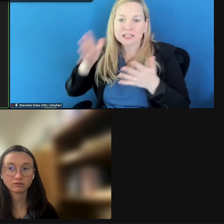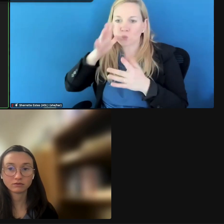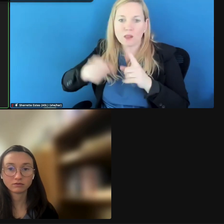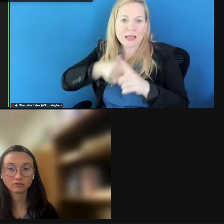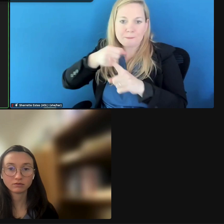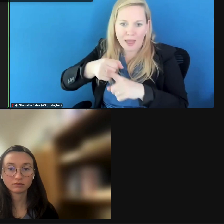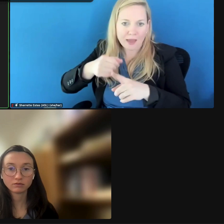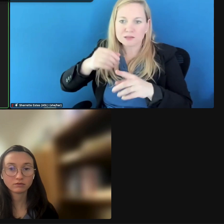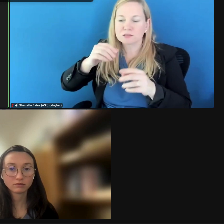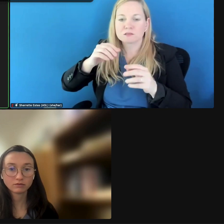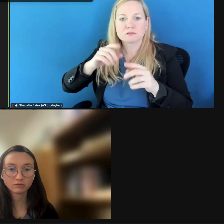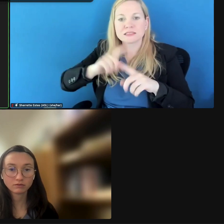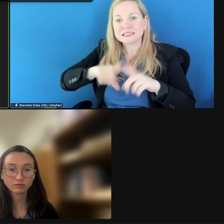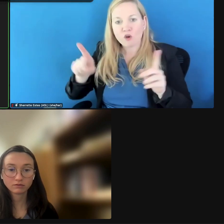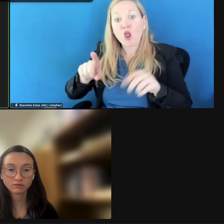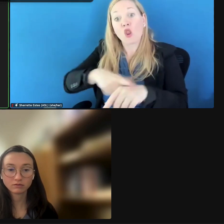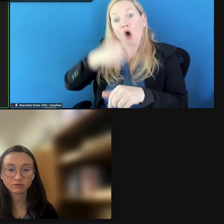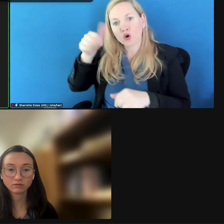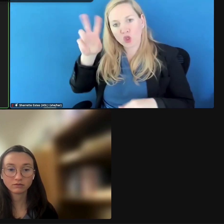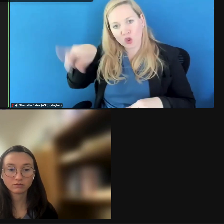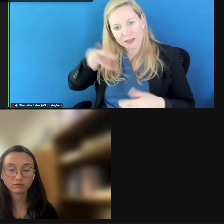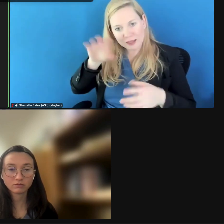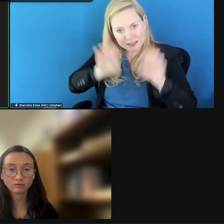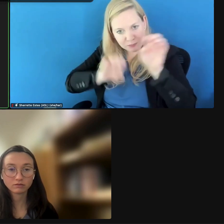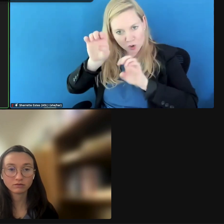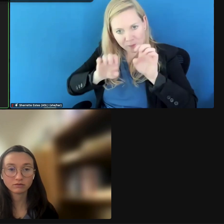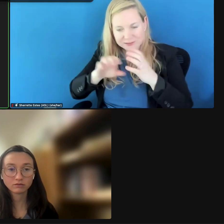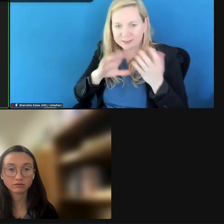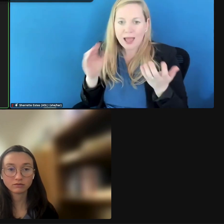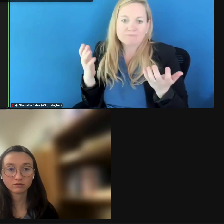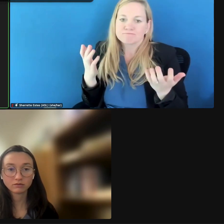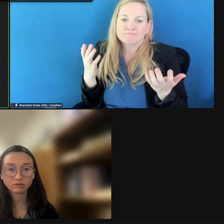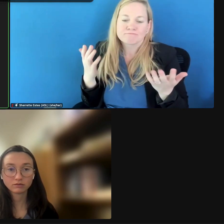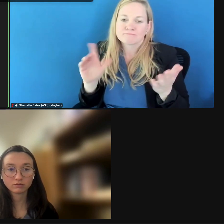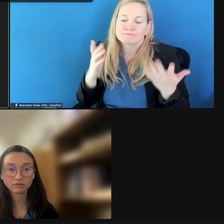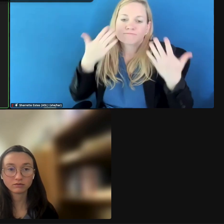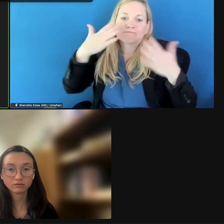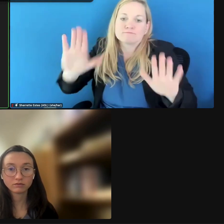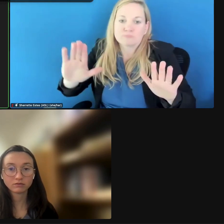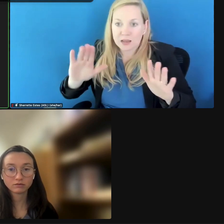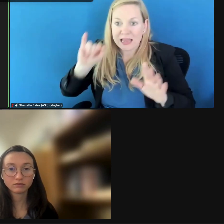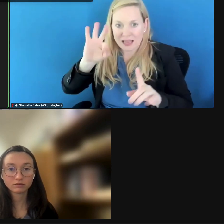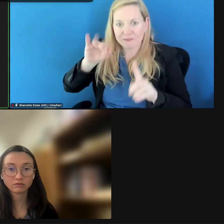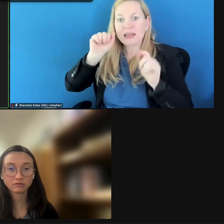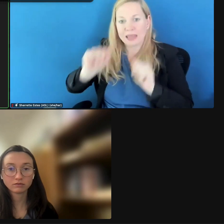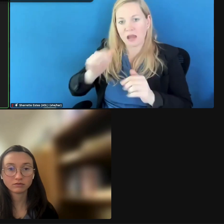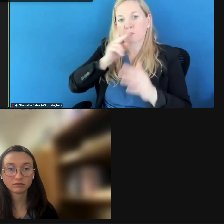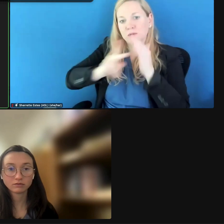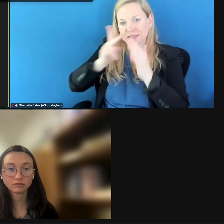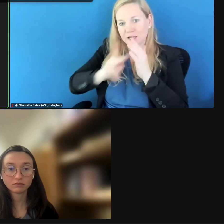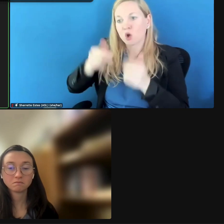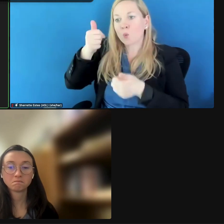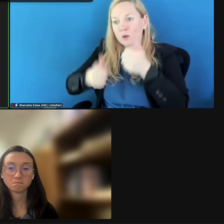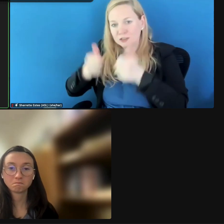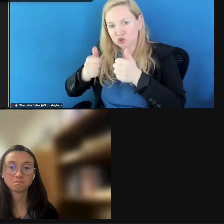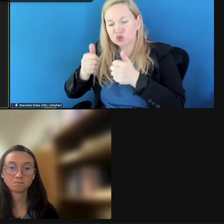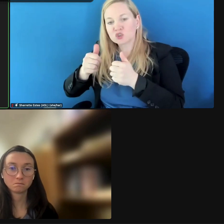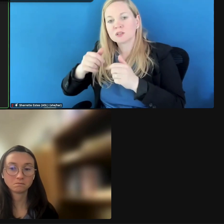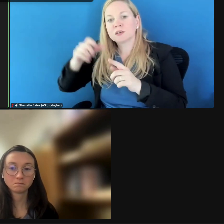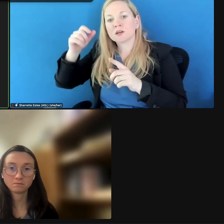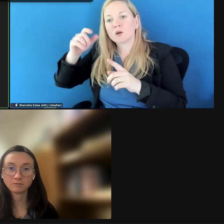different experiments, and it remains to be seen whether there is a way of systematically making predictions about which ones matter when.